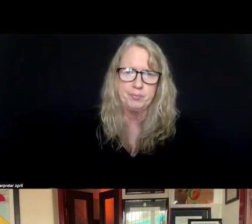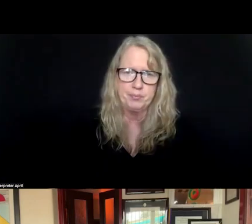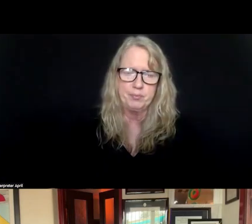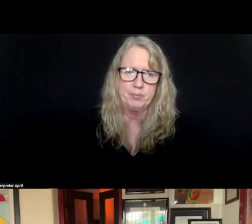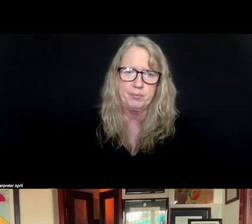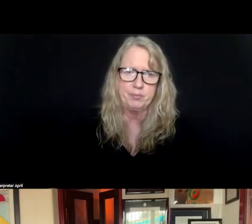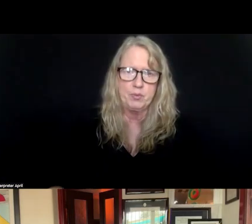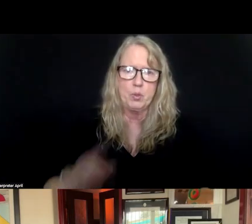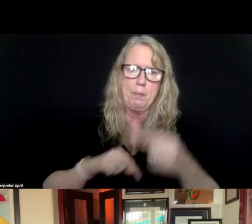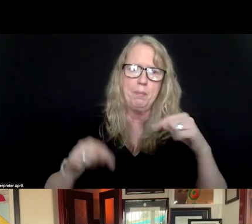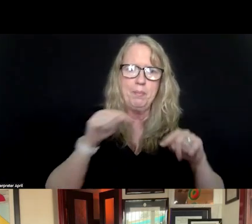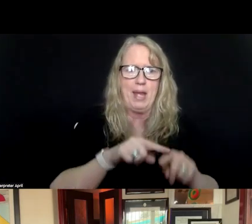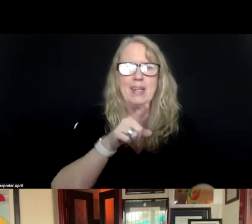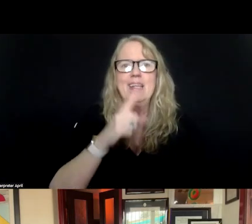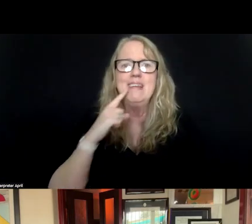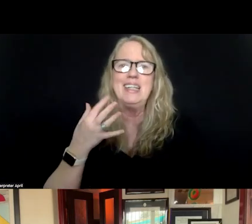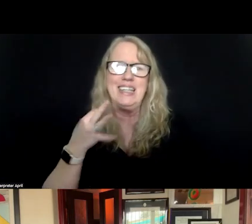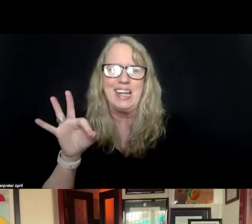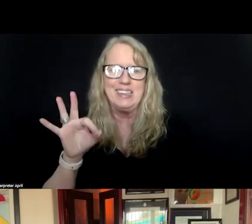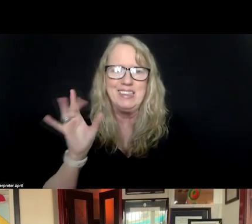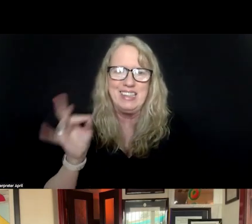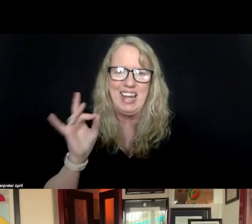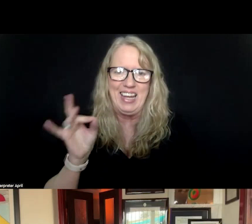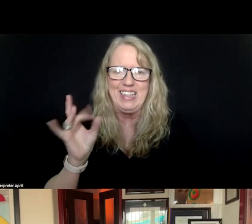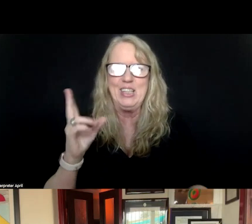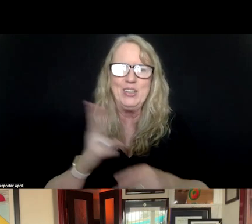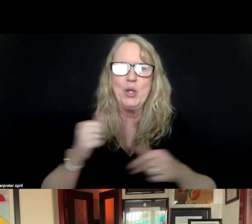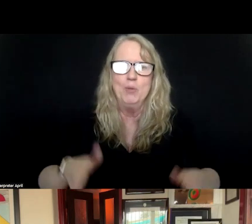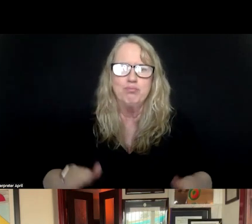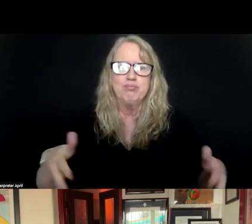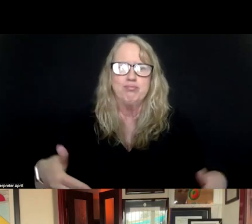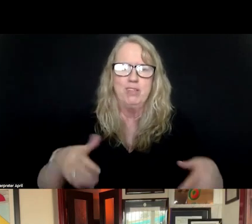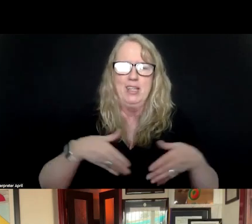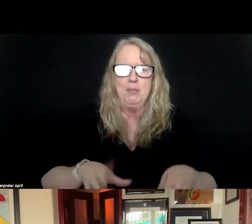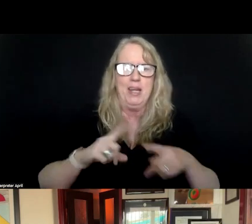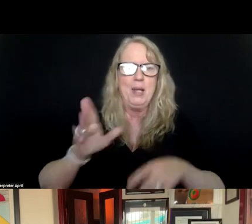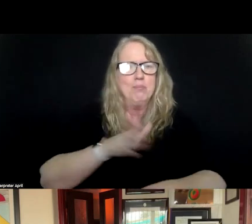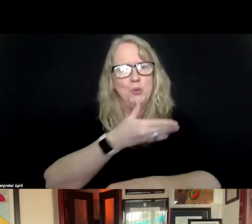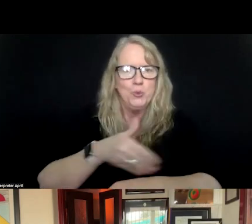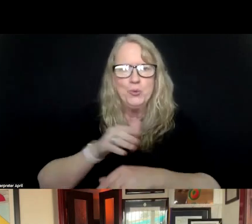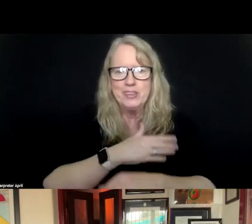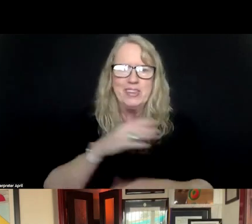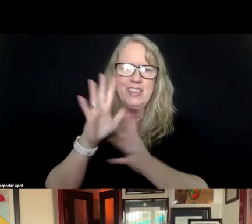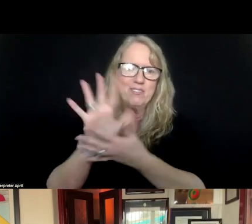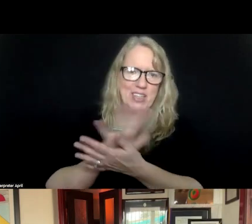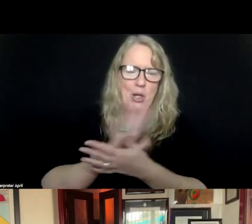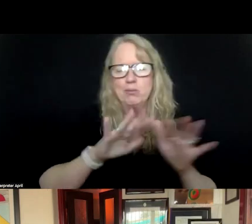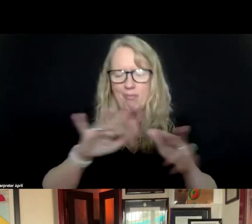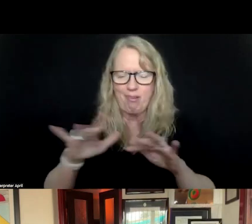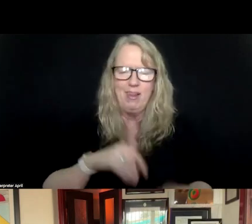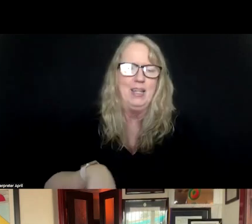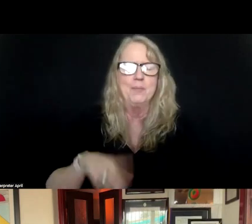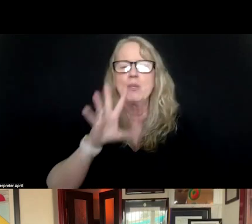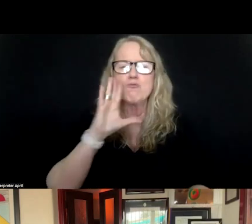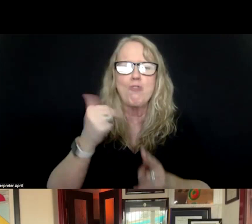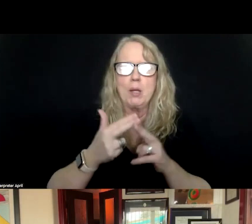So we can back up to in the 1980s. So we're all wearing parachute pants, and MTV actually plays music videos. And to talk about some